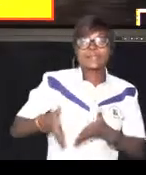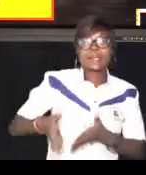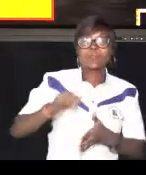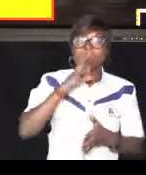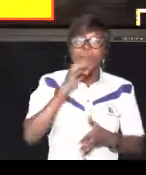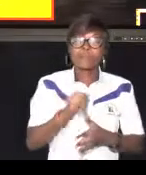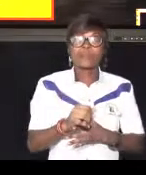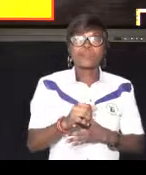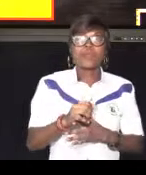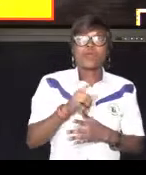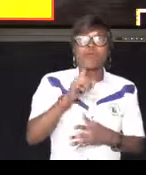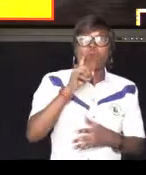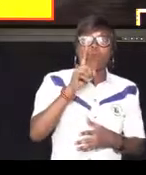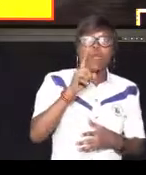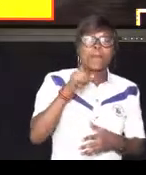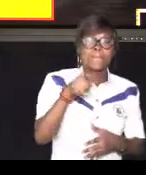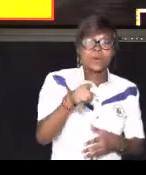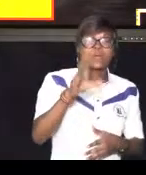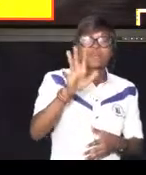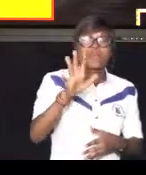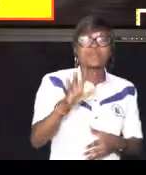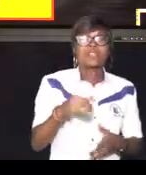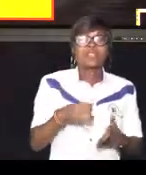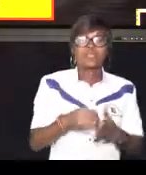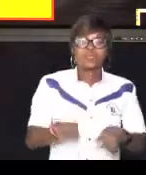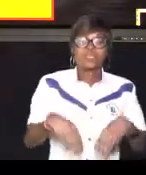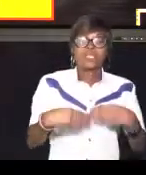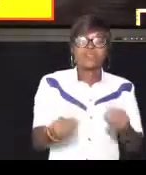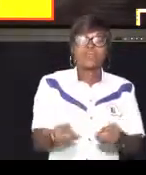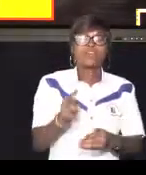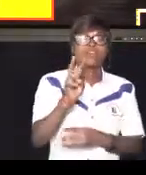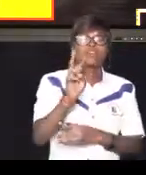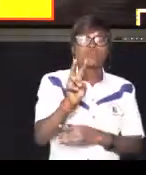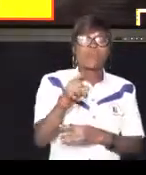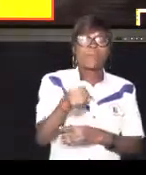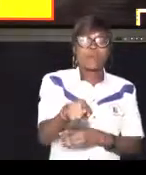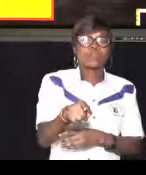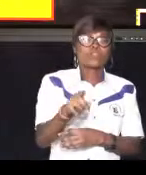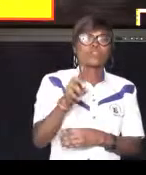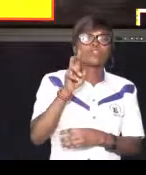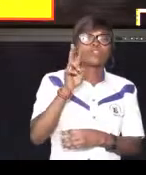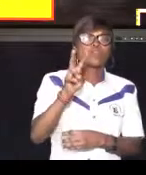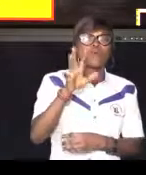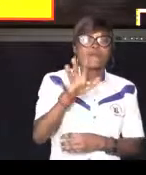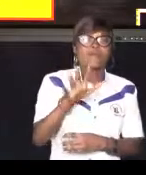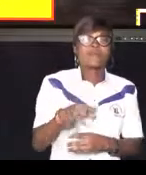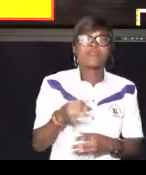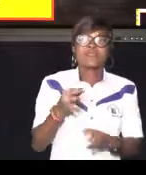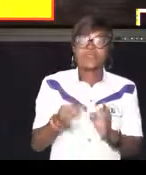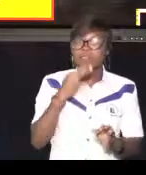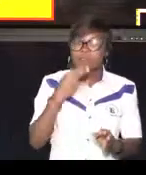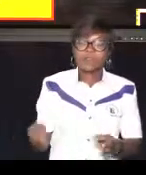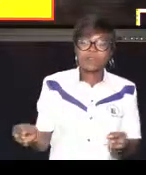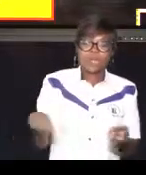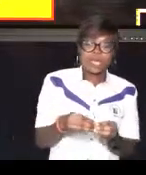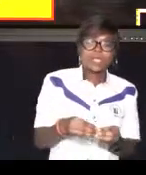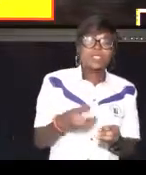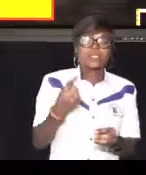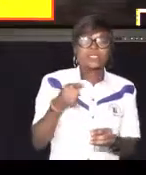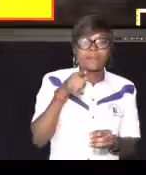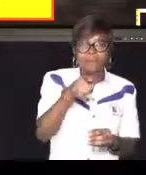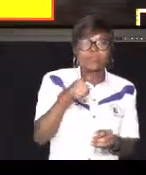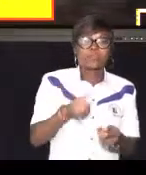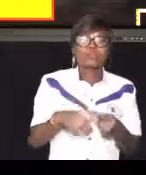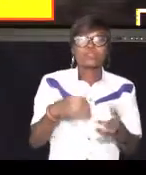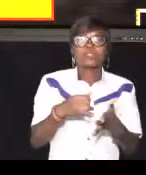Okay, and now 1.5 times 1.5 will give you 2.25, because if you ignore the decimal point, 15 times 15